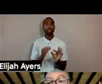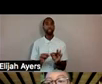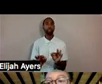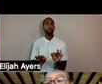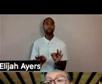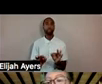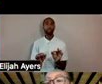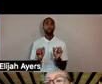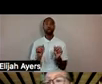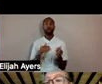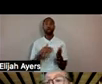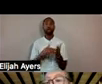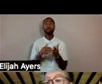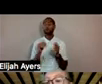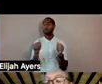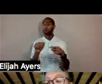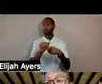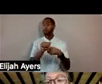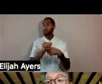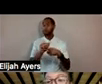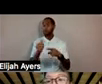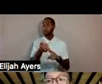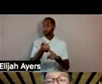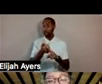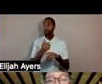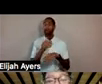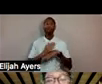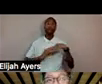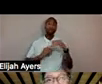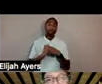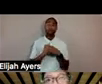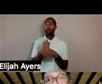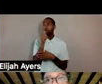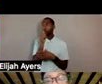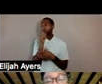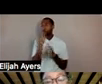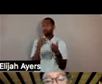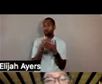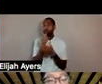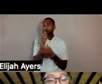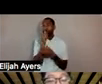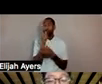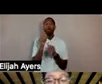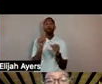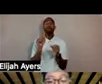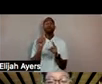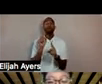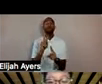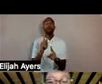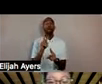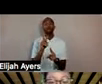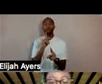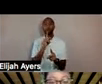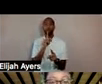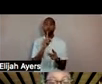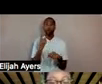you can often practice it anywhere in your space and comfort and privacy, and can also return to you throughout our gathering.